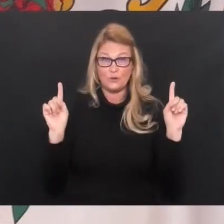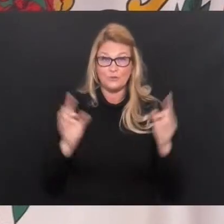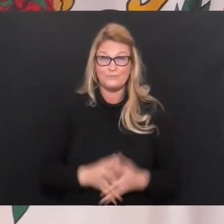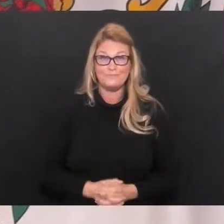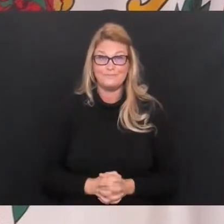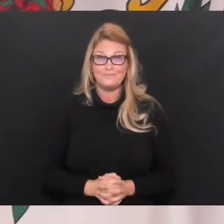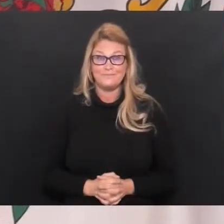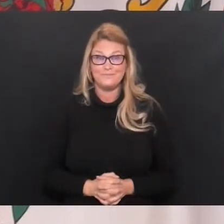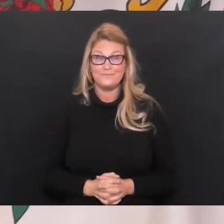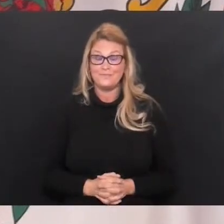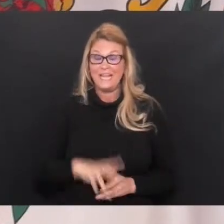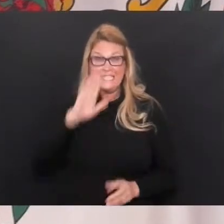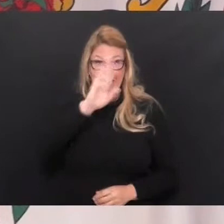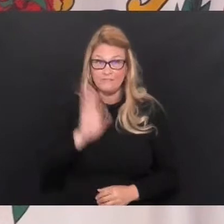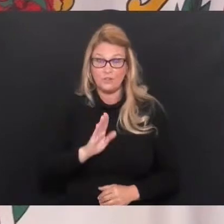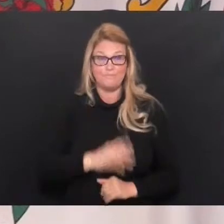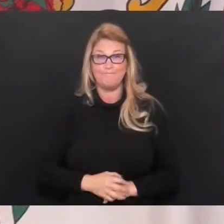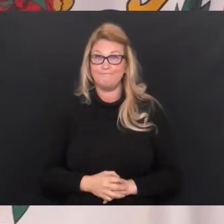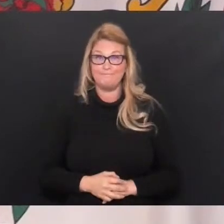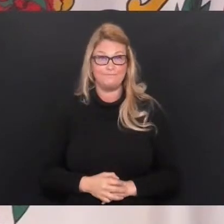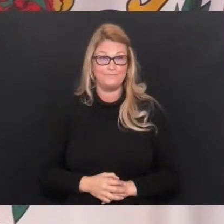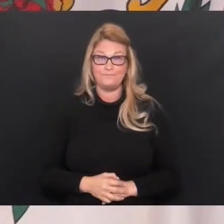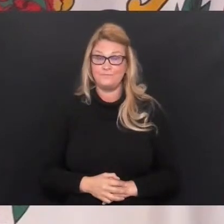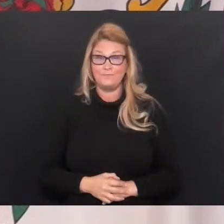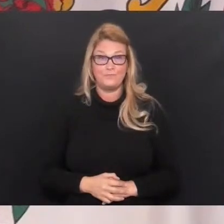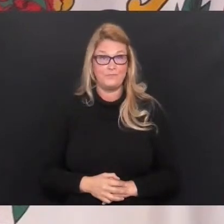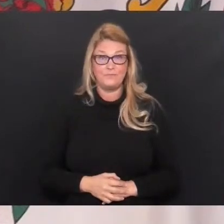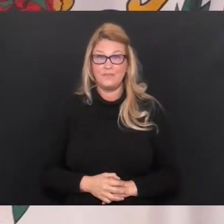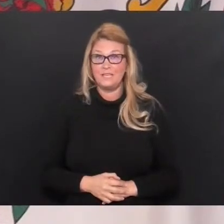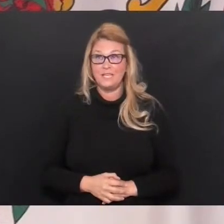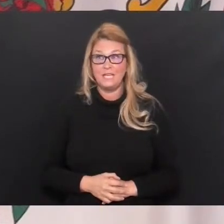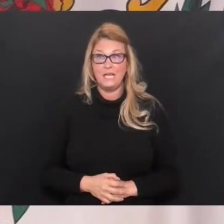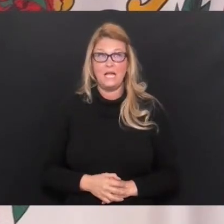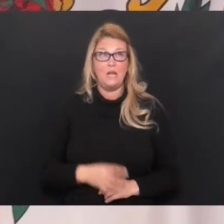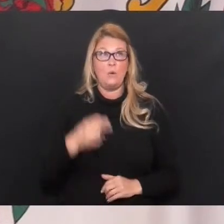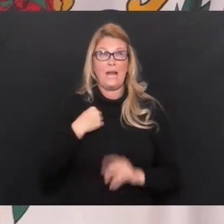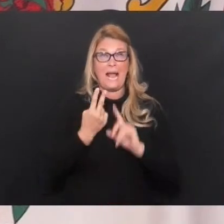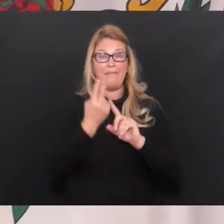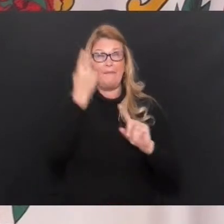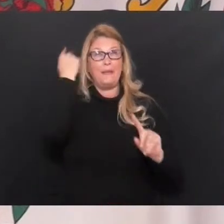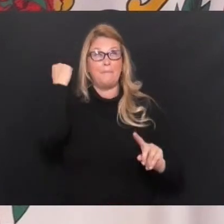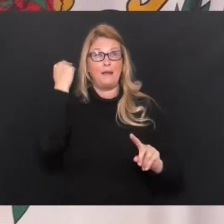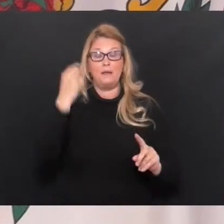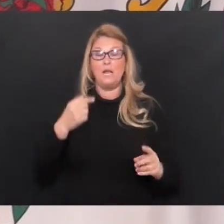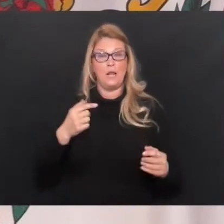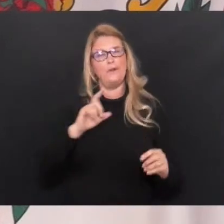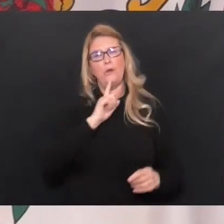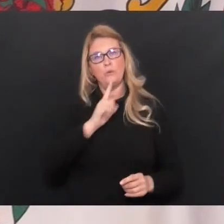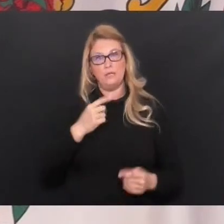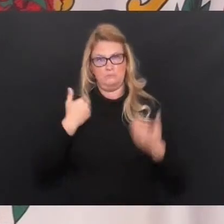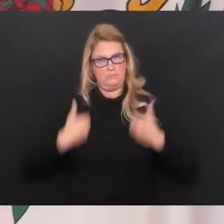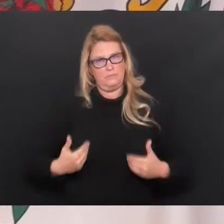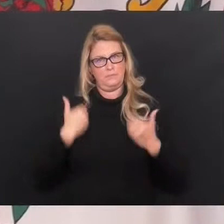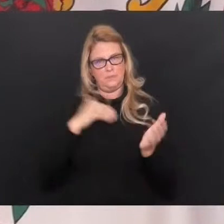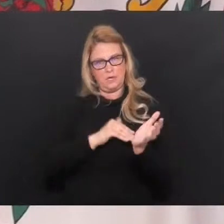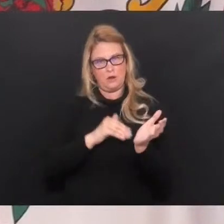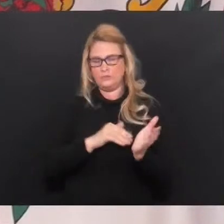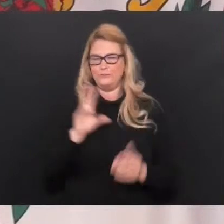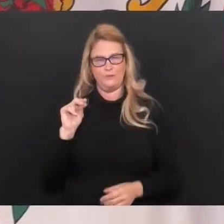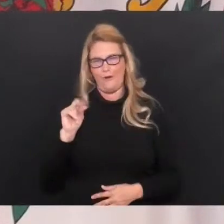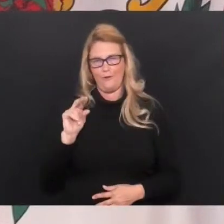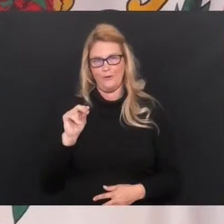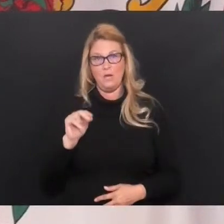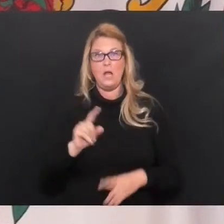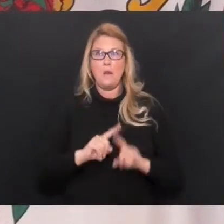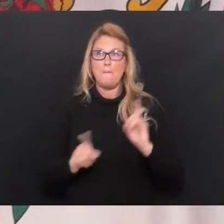successful. Never. Never anything that I can ever think of, and I'm not a doctor, never ever that